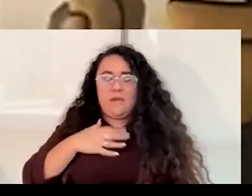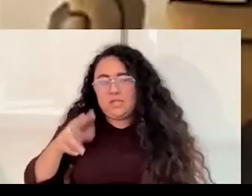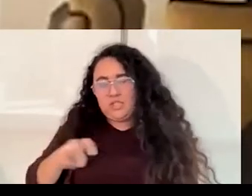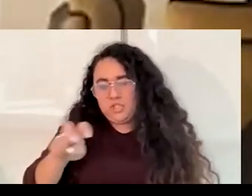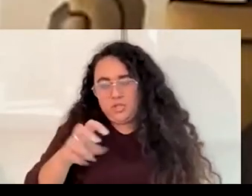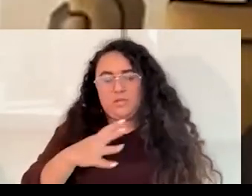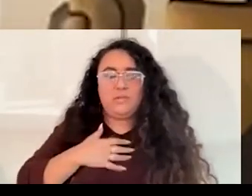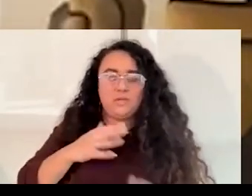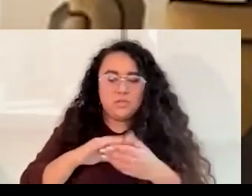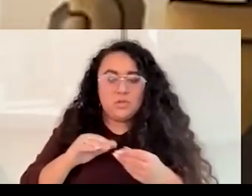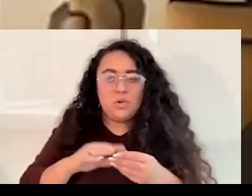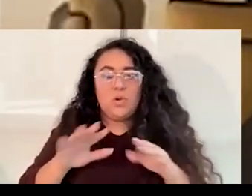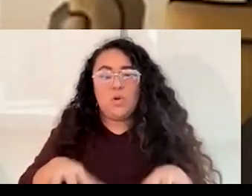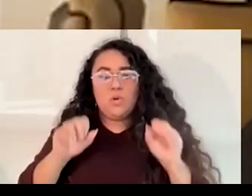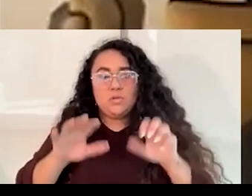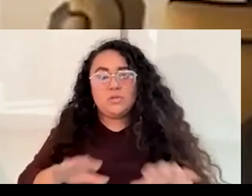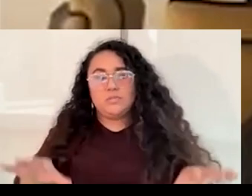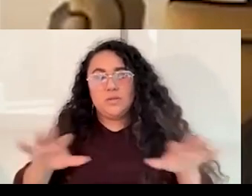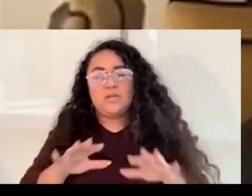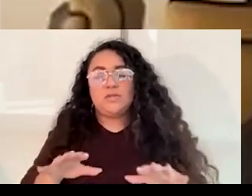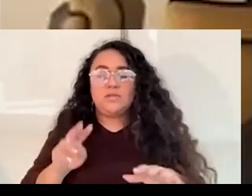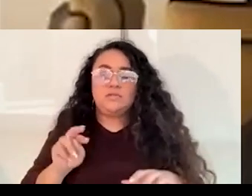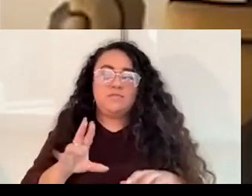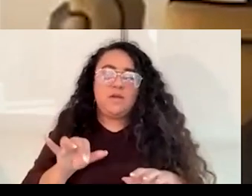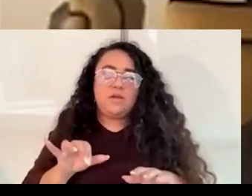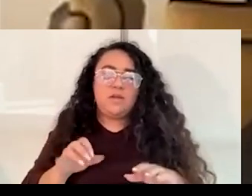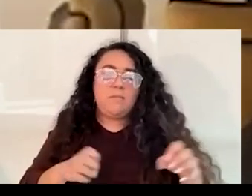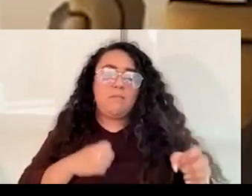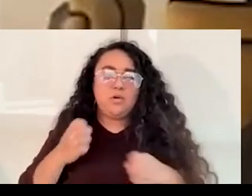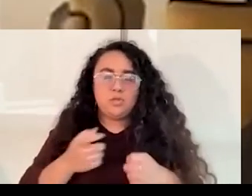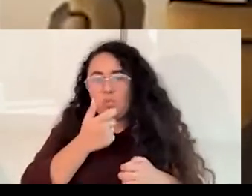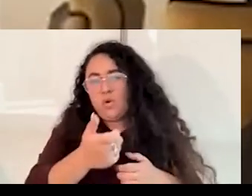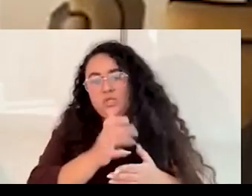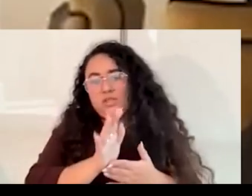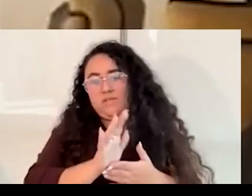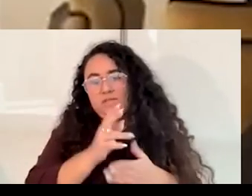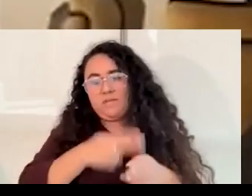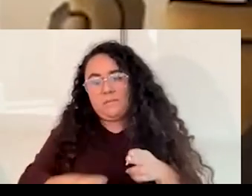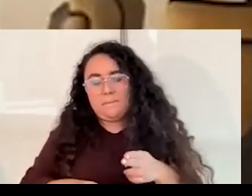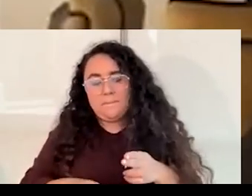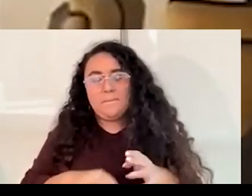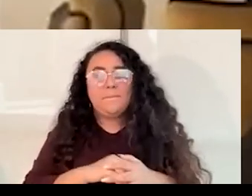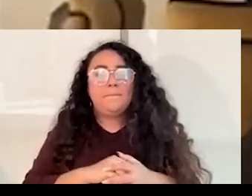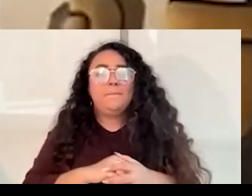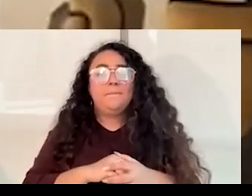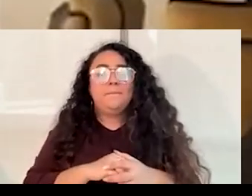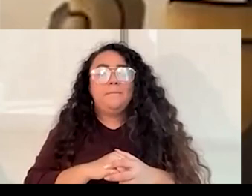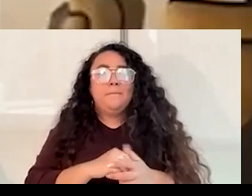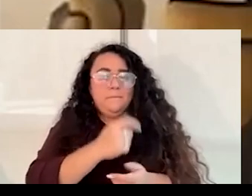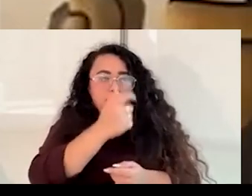story and being able to hold space, it was very emotional watching the movie. And then